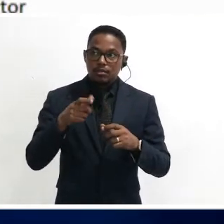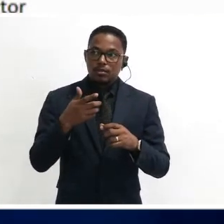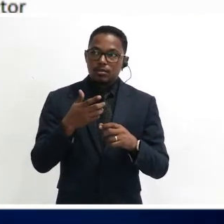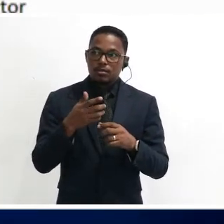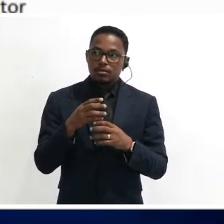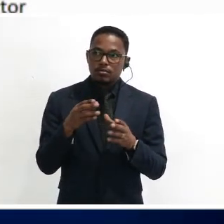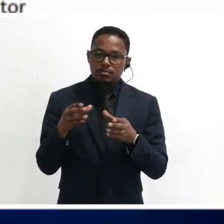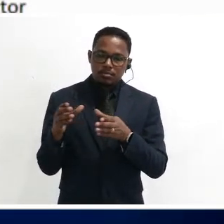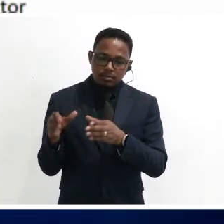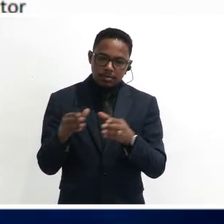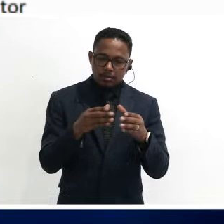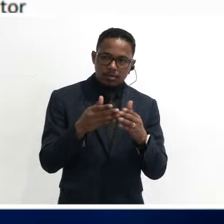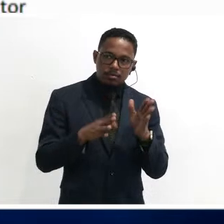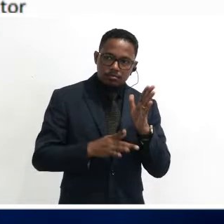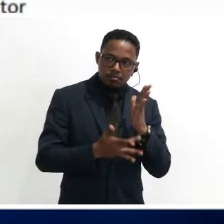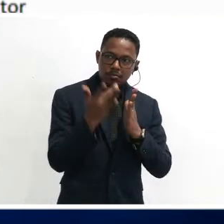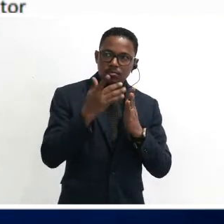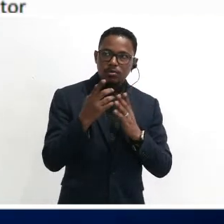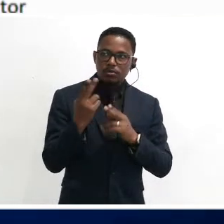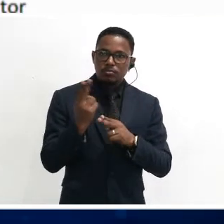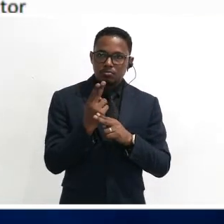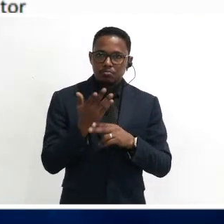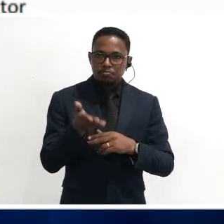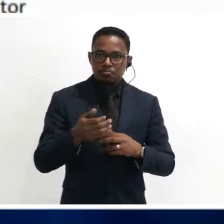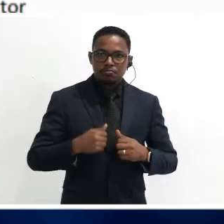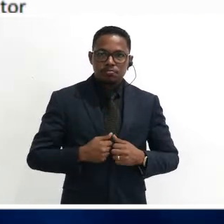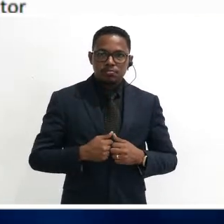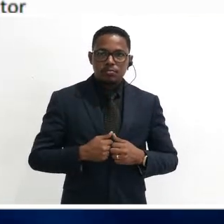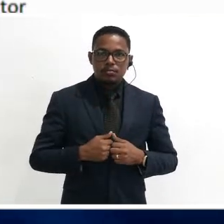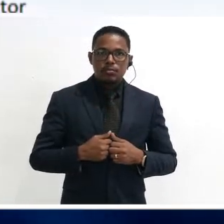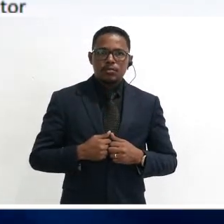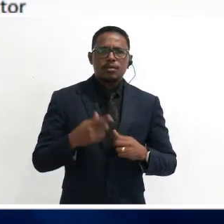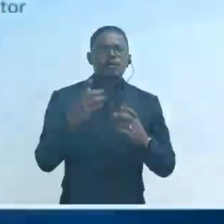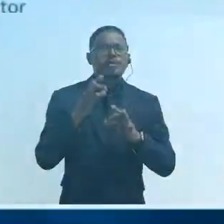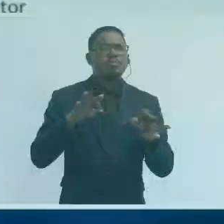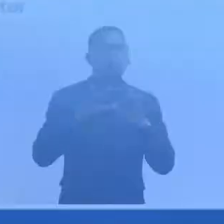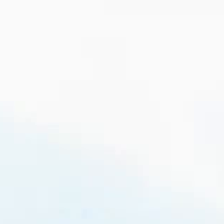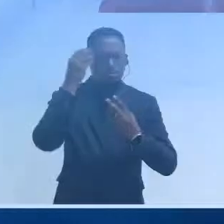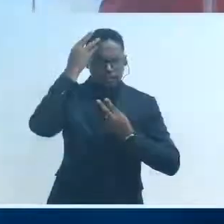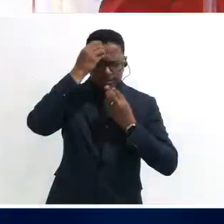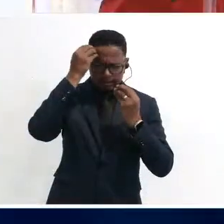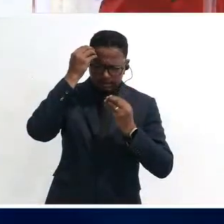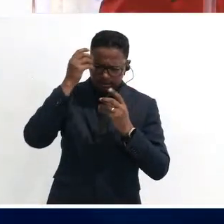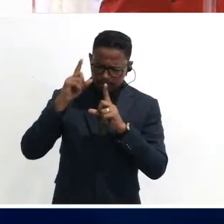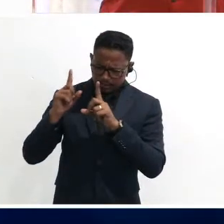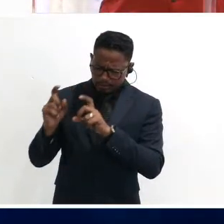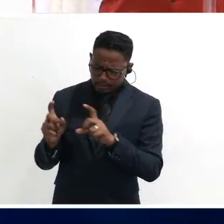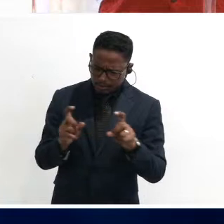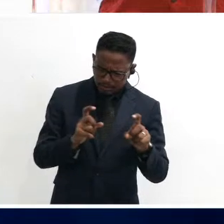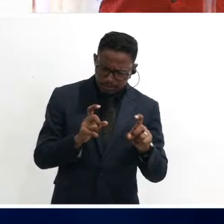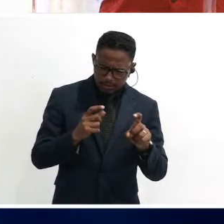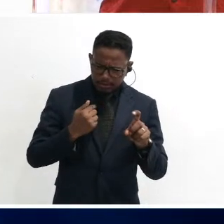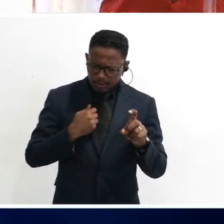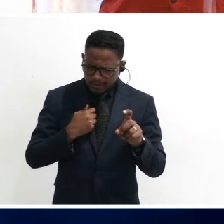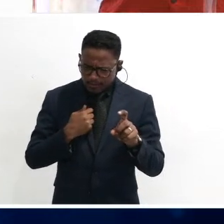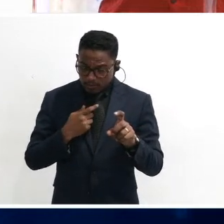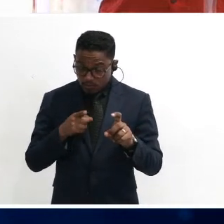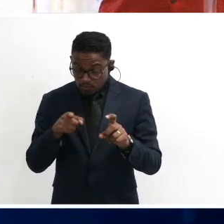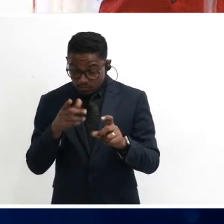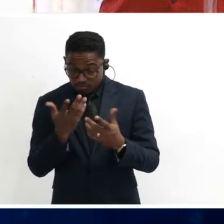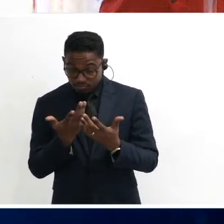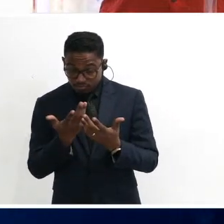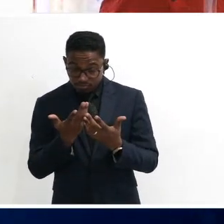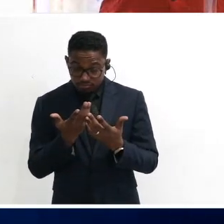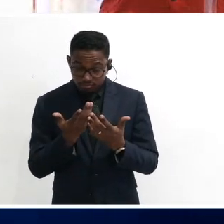And there's lots of considerations when it comes to probing. You don't want to damage the bumps or bond pads on the chip,